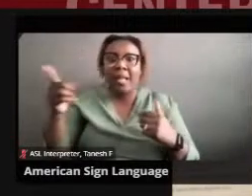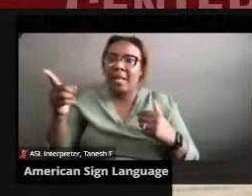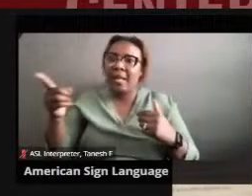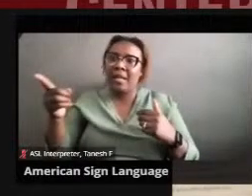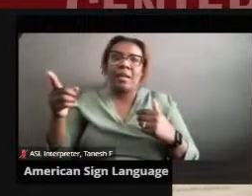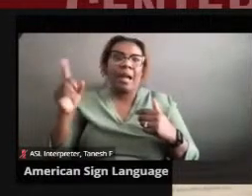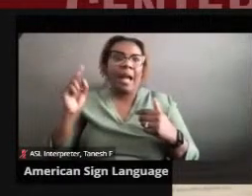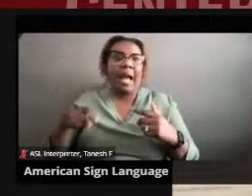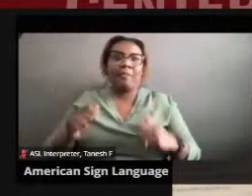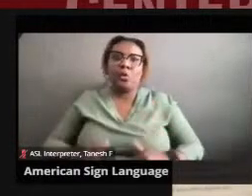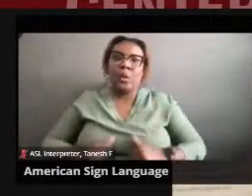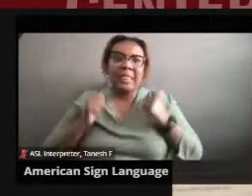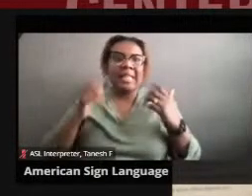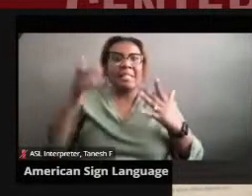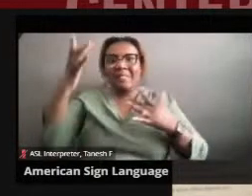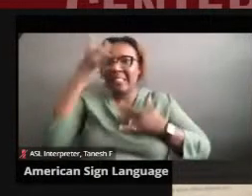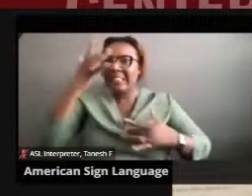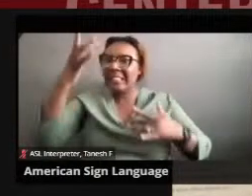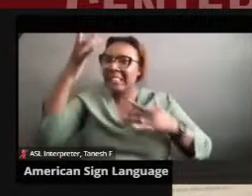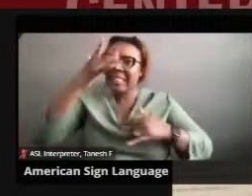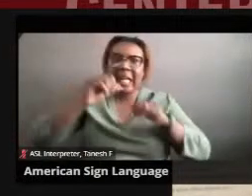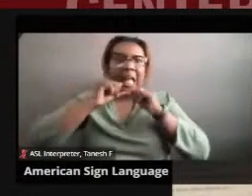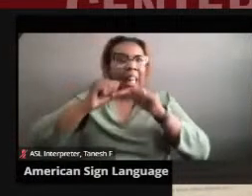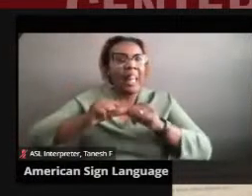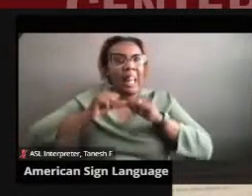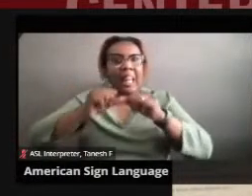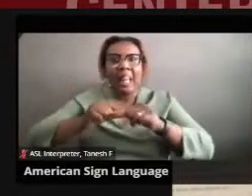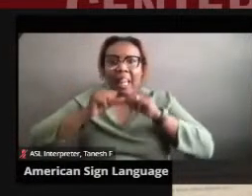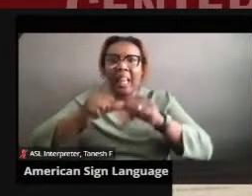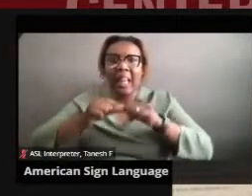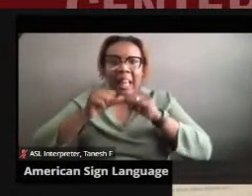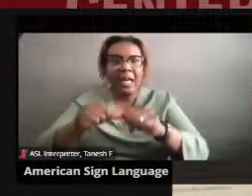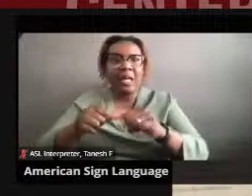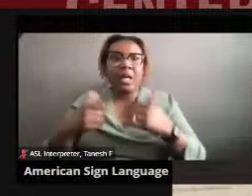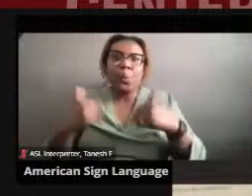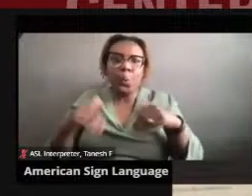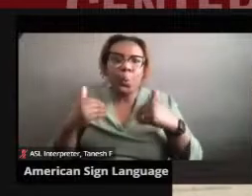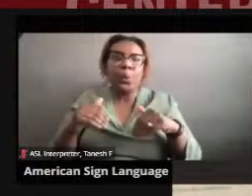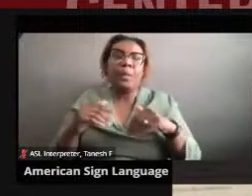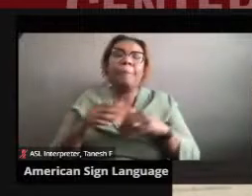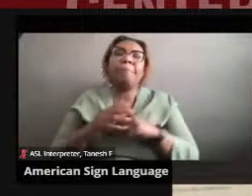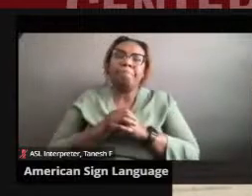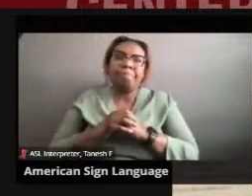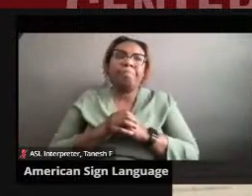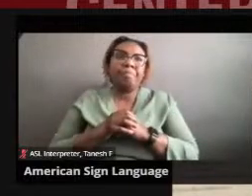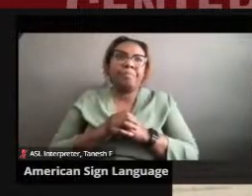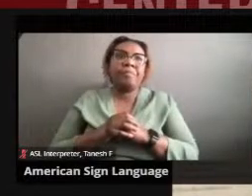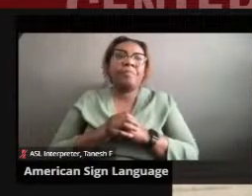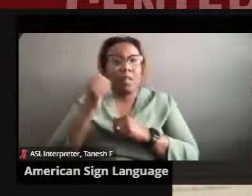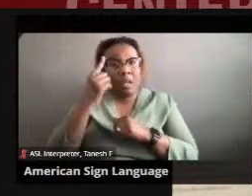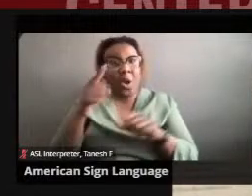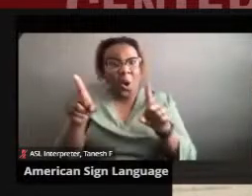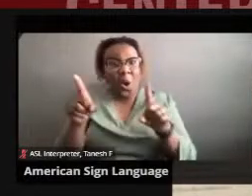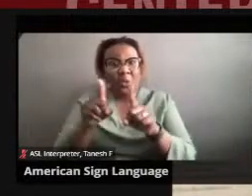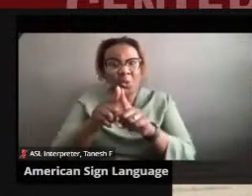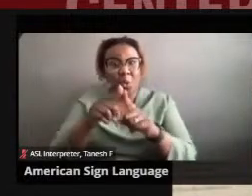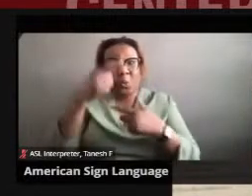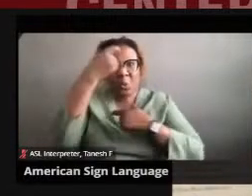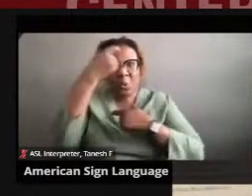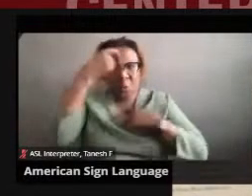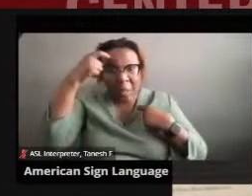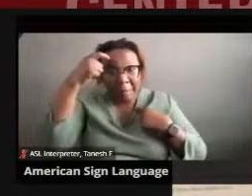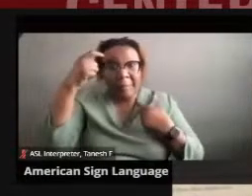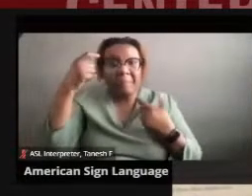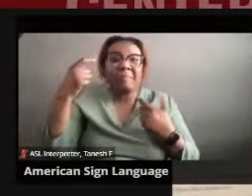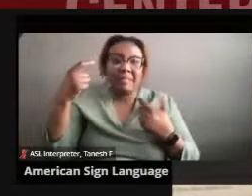more chronic illness and physical disability since the destruction began. It's that trauma itself is